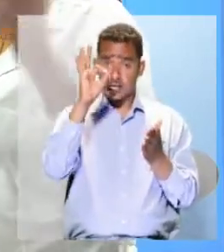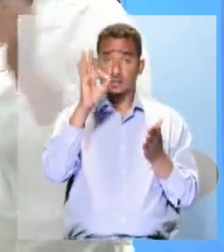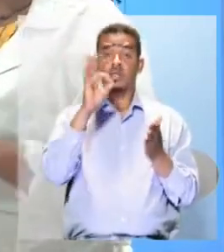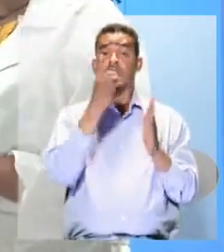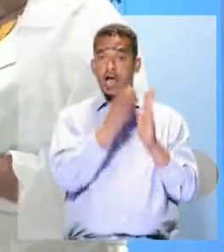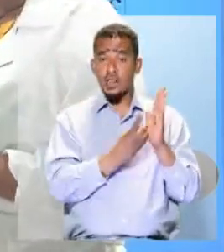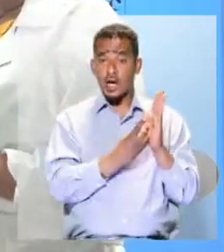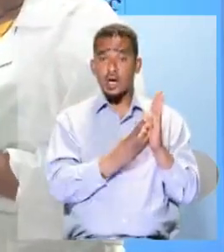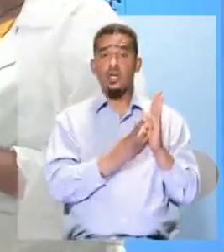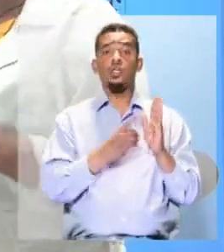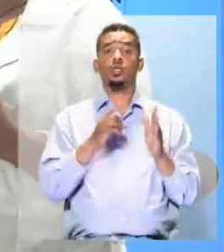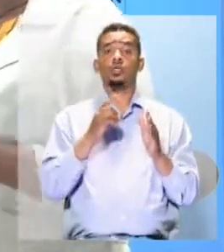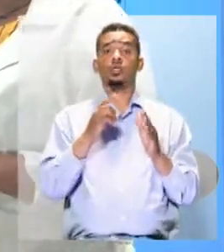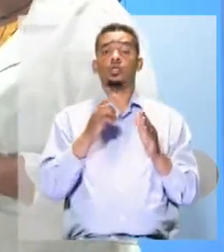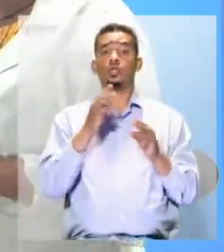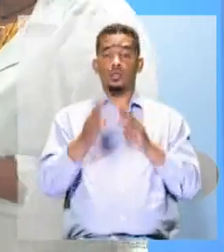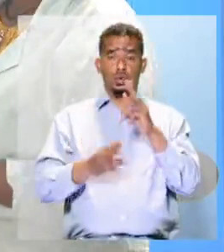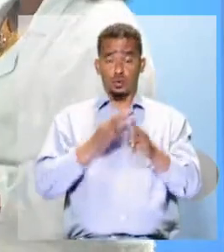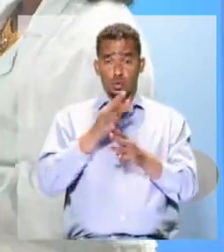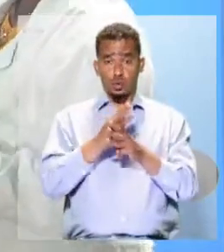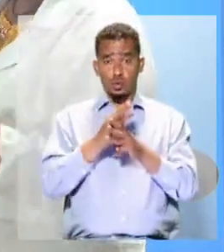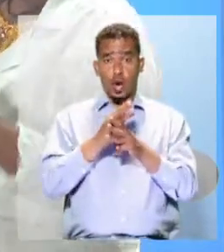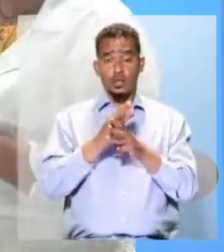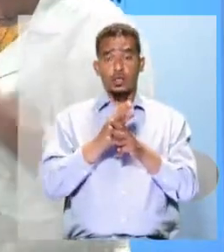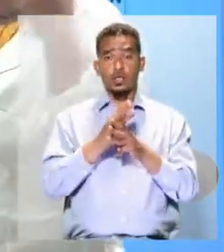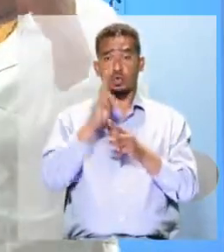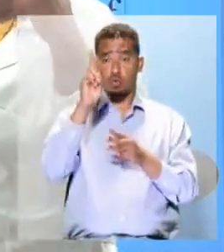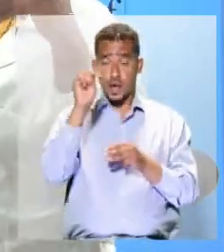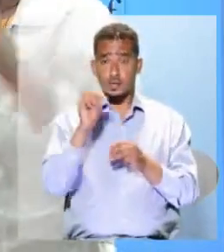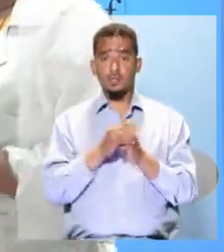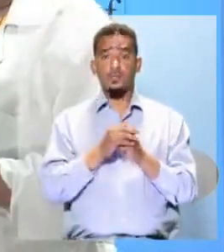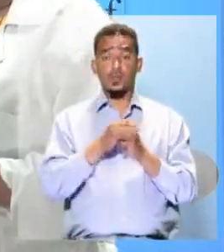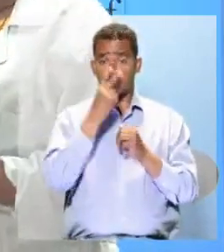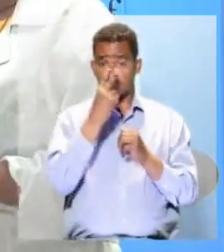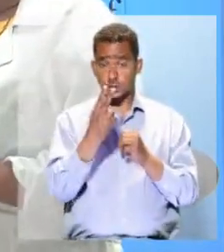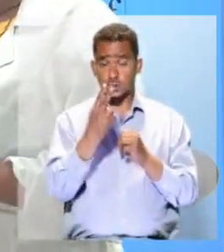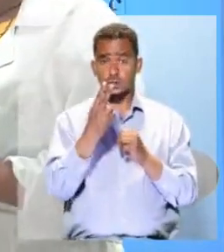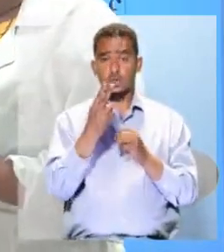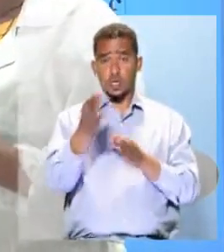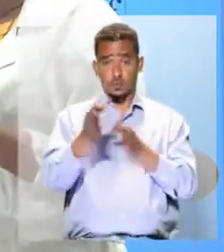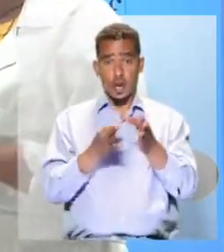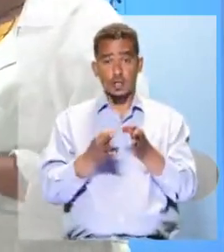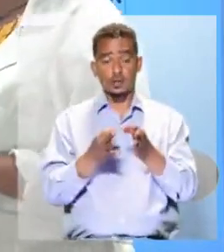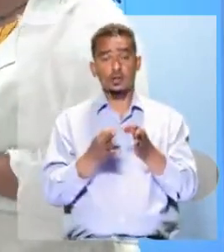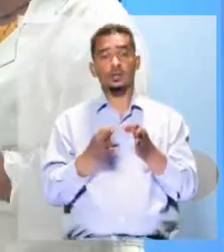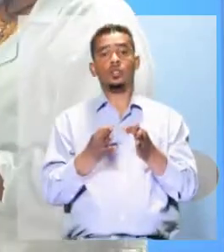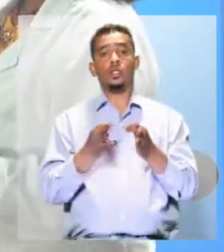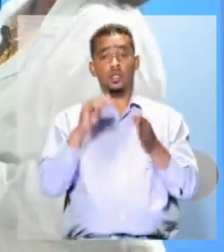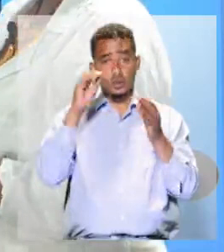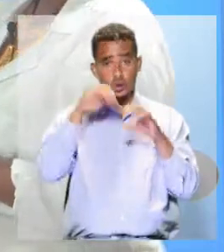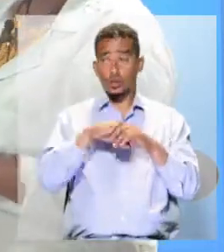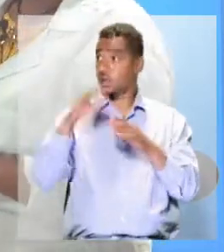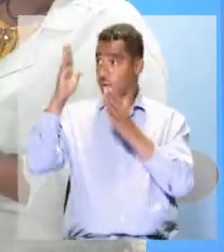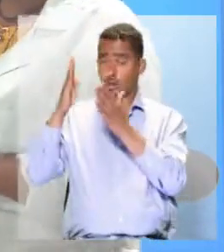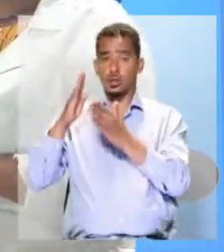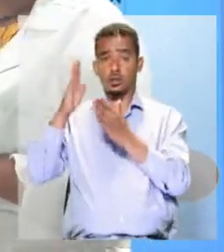sheet of the United Nations. So, as we have seen in the above explanation in the table, the